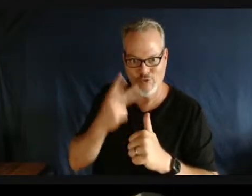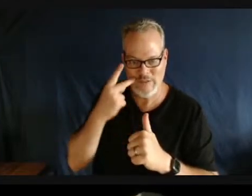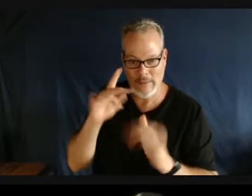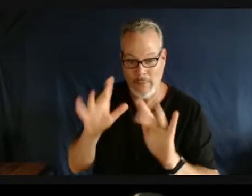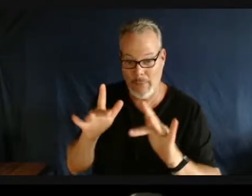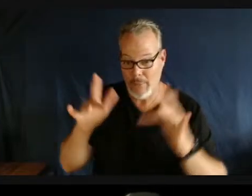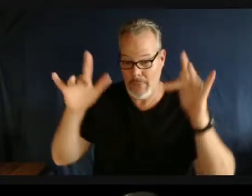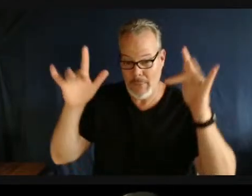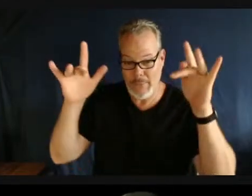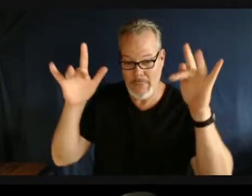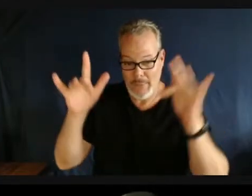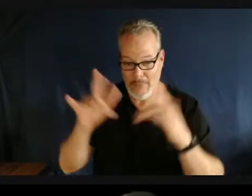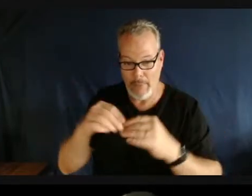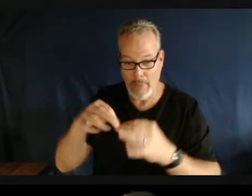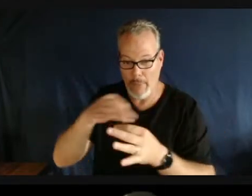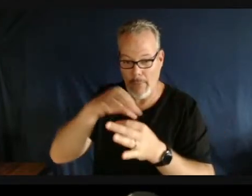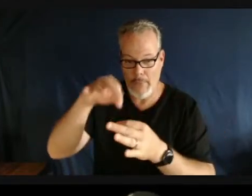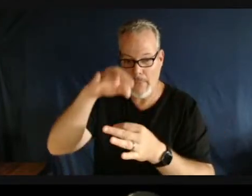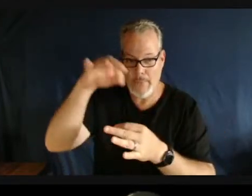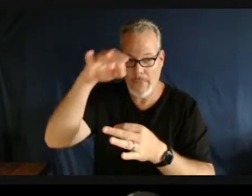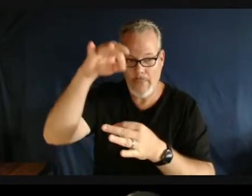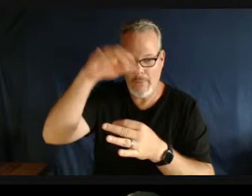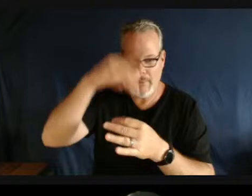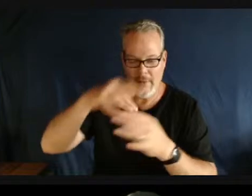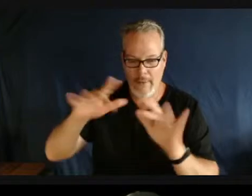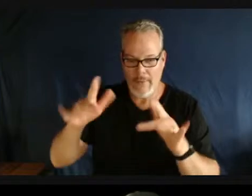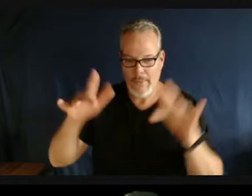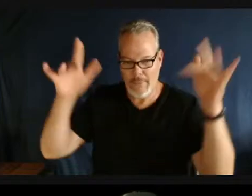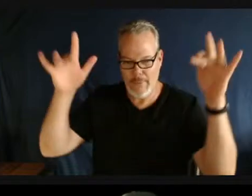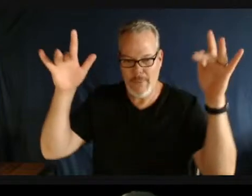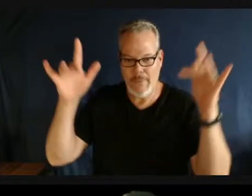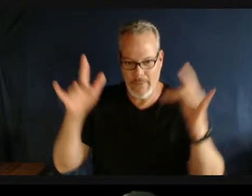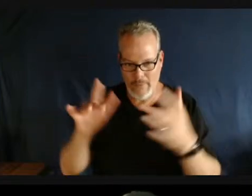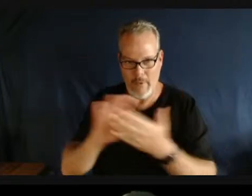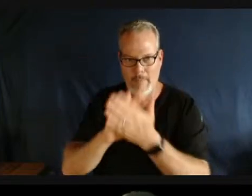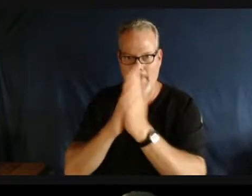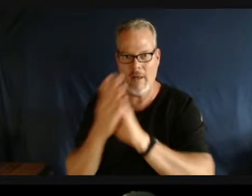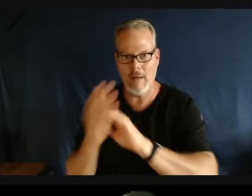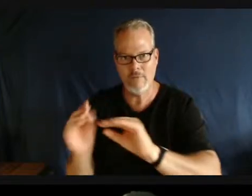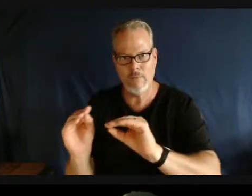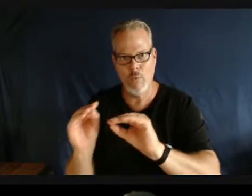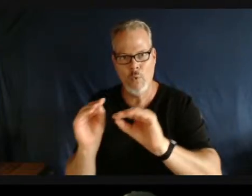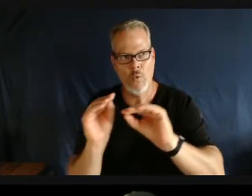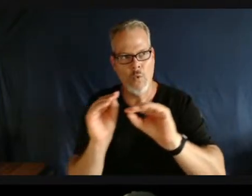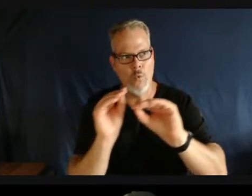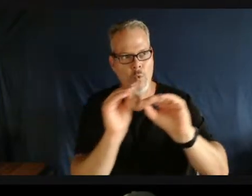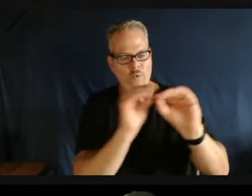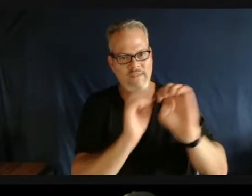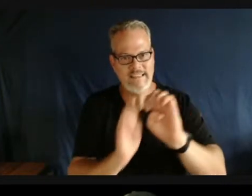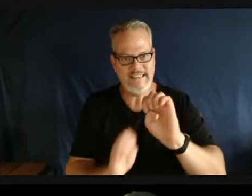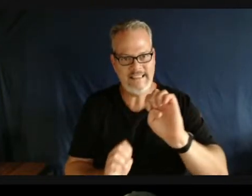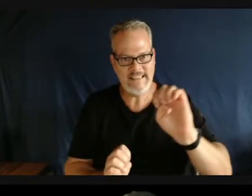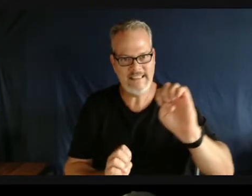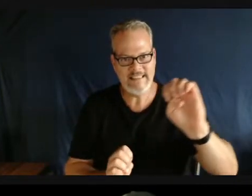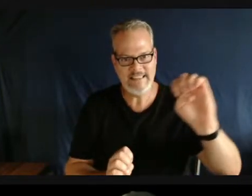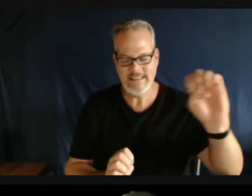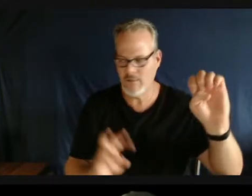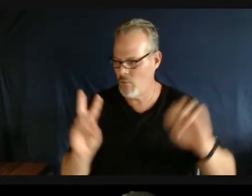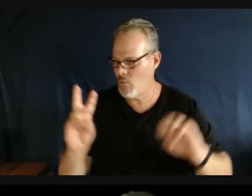kind of vertical and blowing in this area, turns to the east. This is